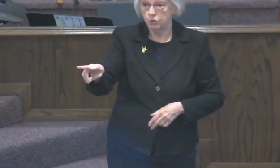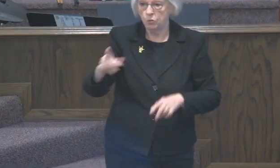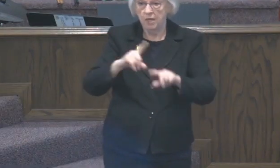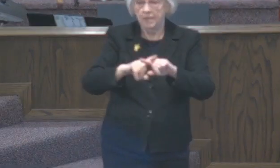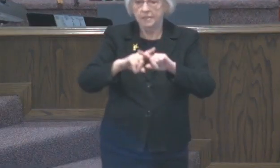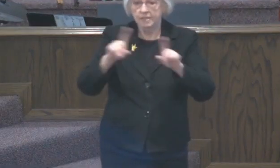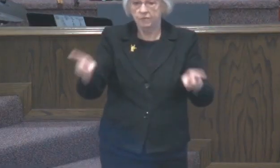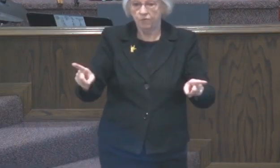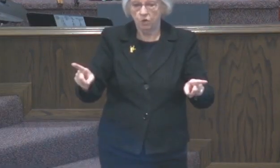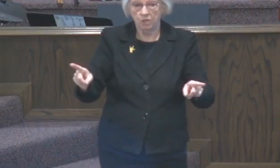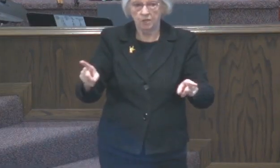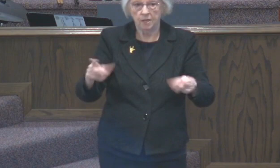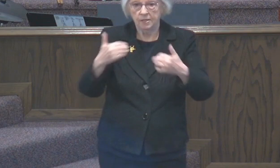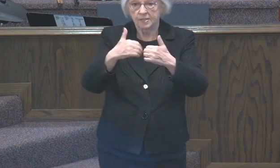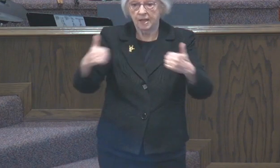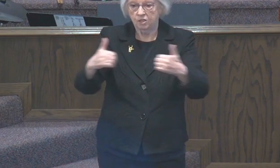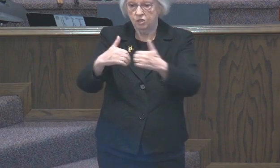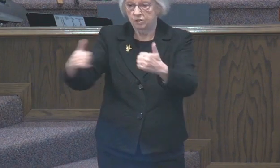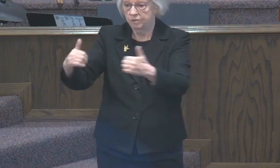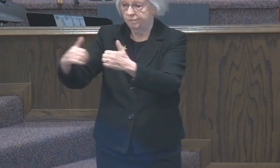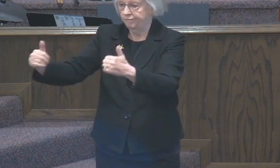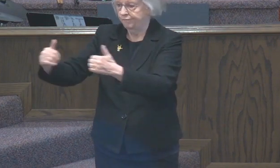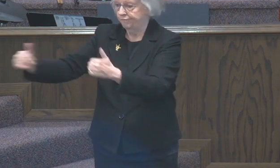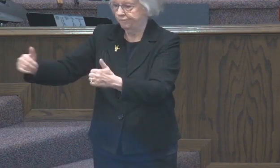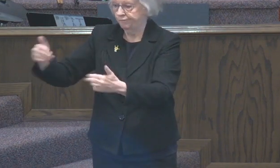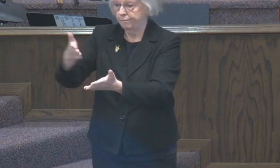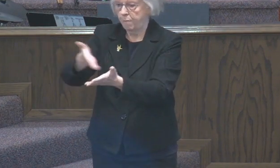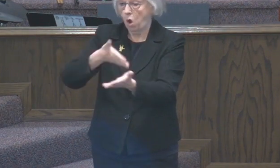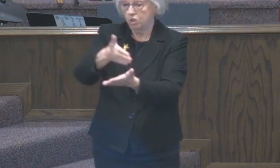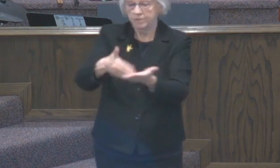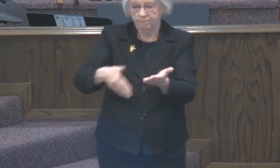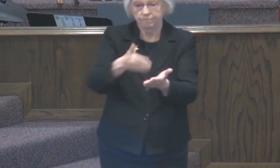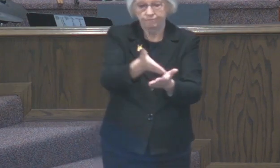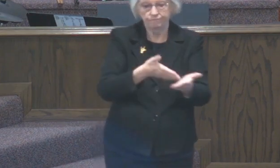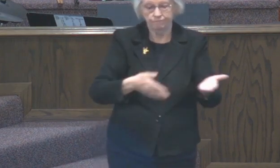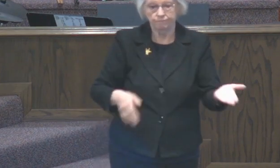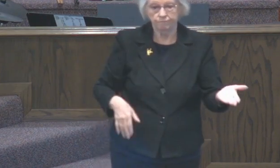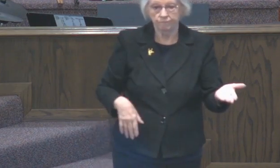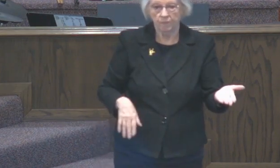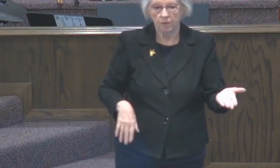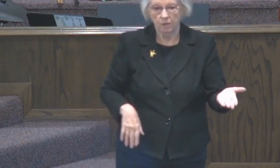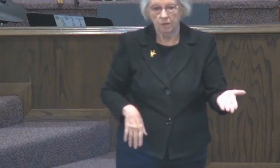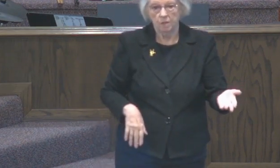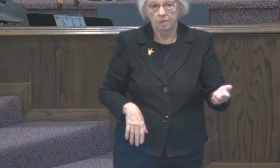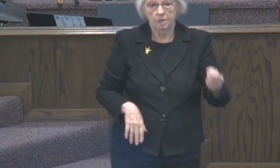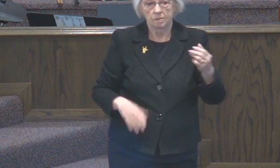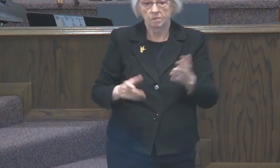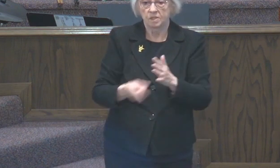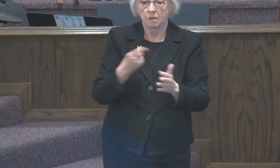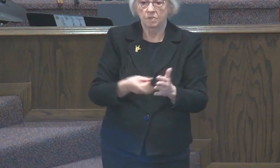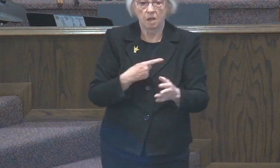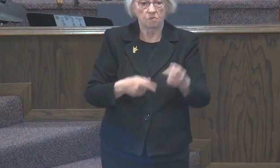paragraphs. And they range anywhere from one verse to 11 verses.